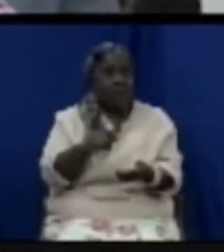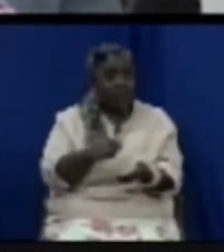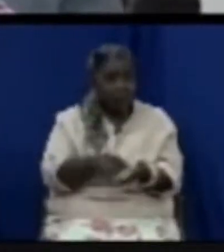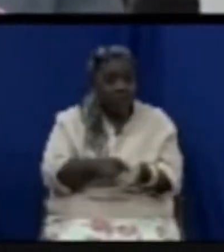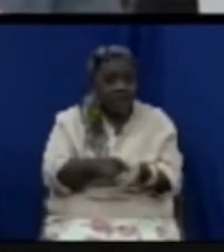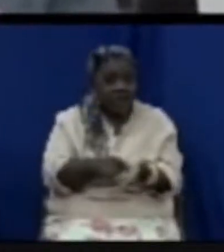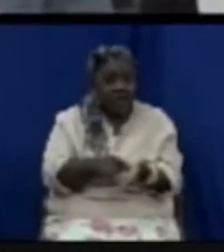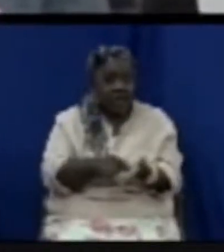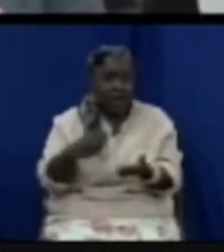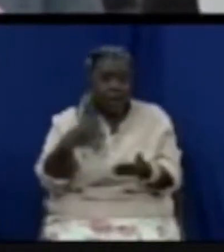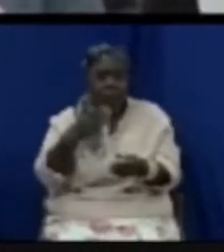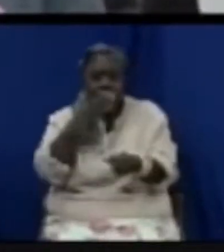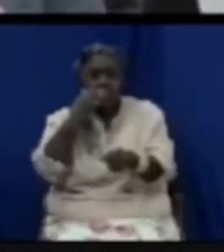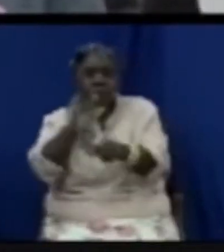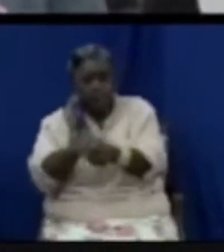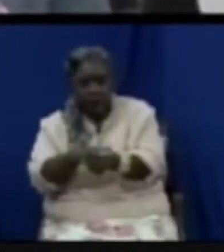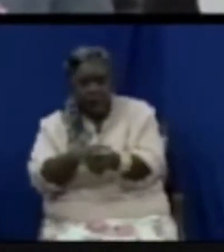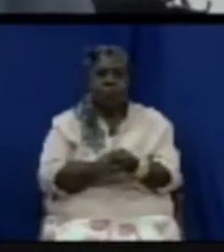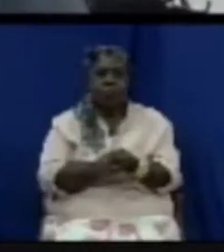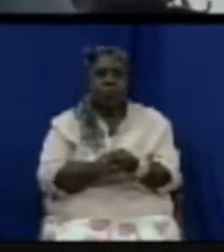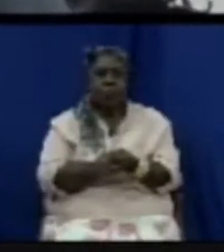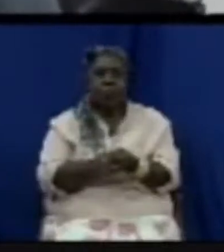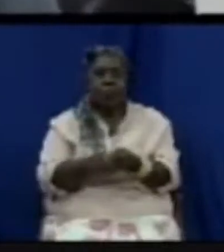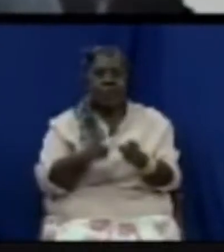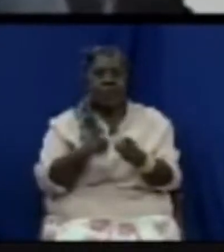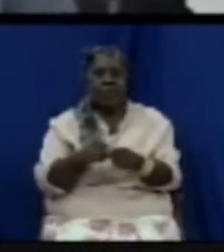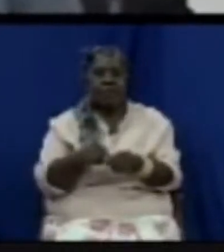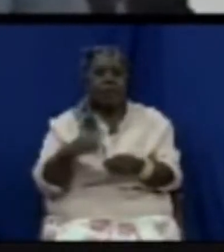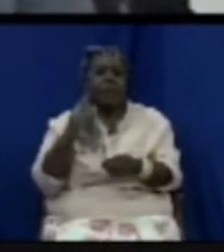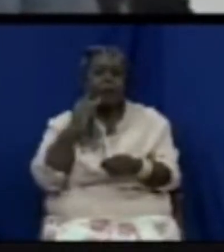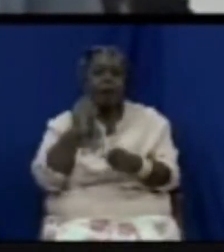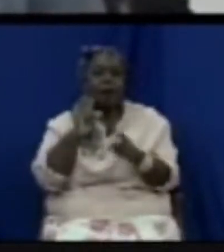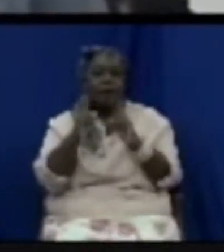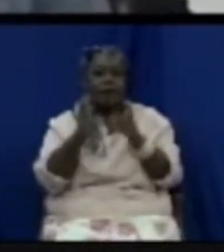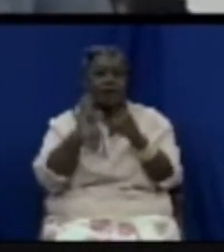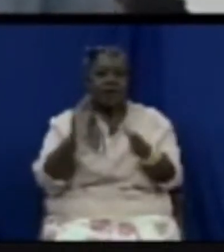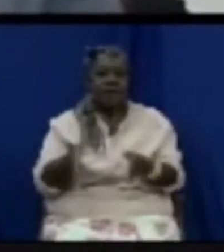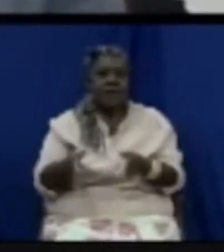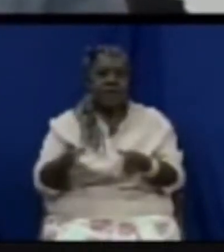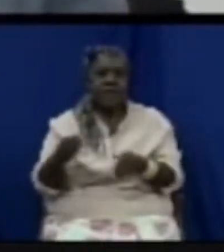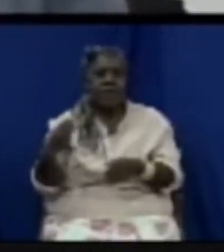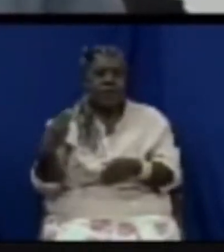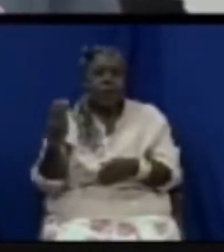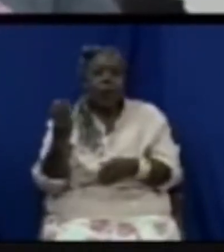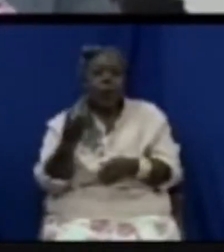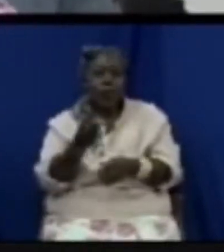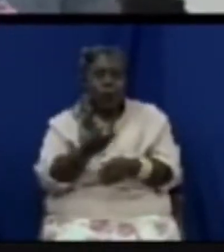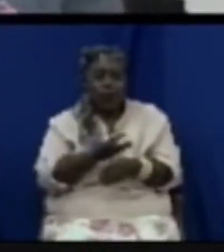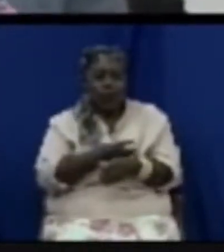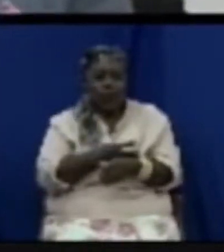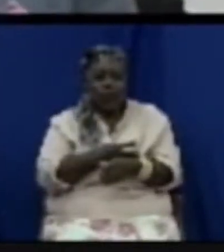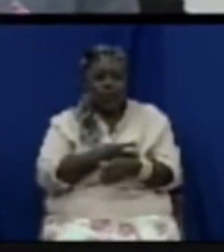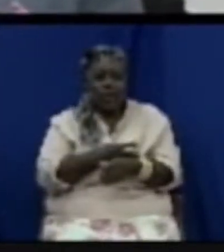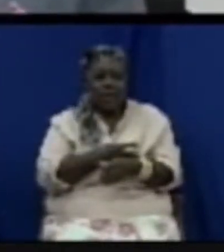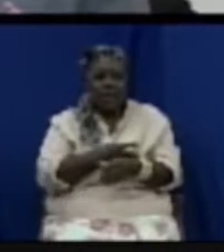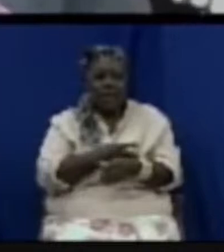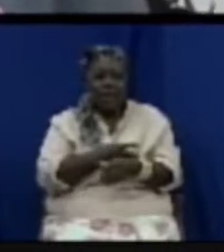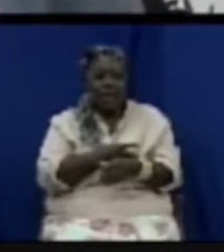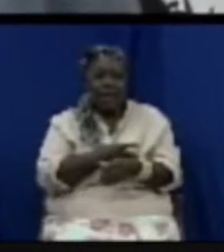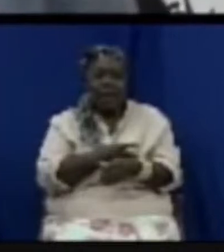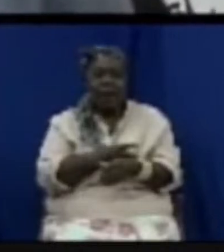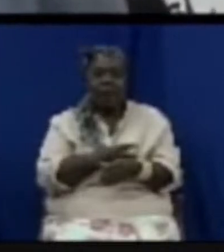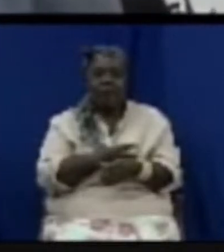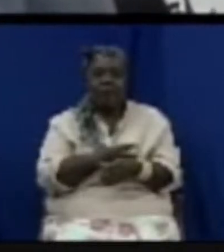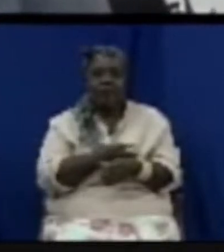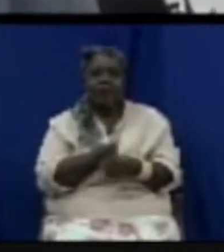reaches their community. During Monday's sitting of the National Assembly, Prime Minister Drew shared his vision for this initiative, which he said